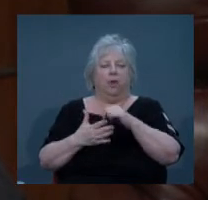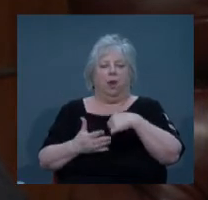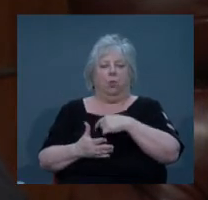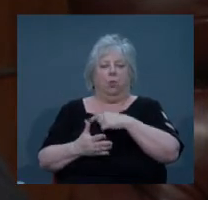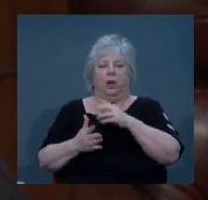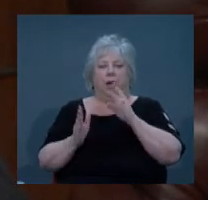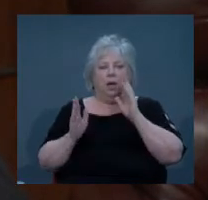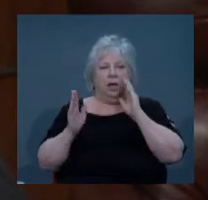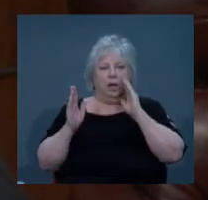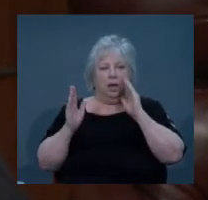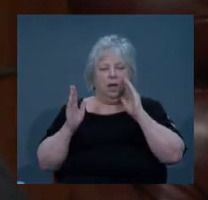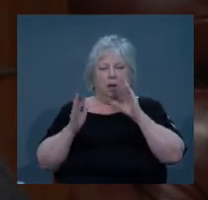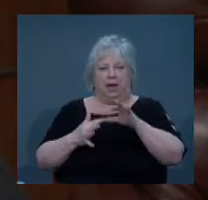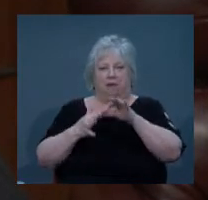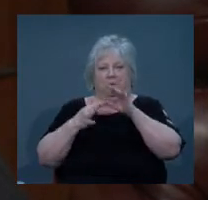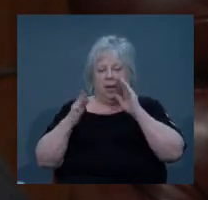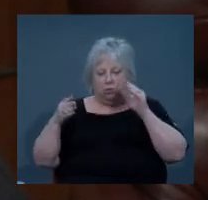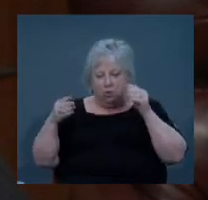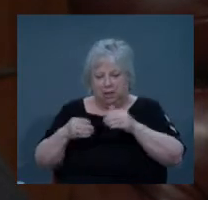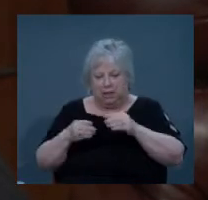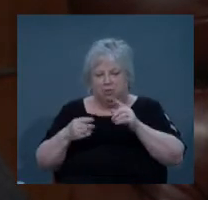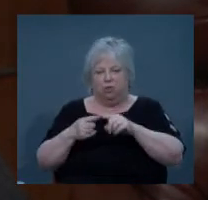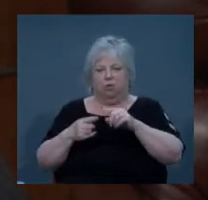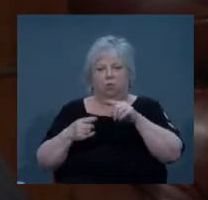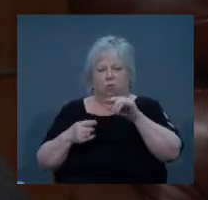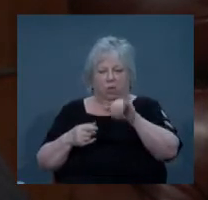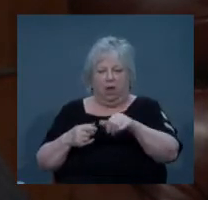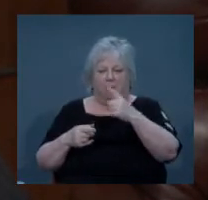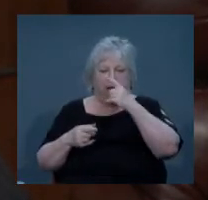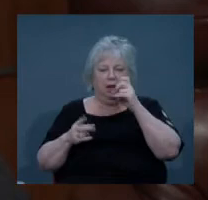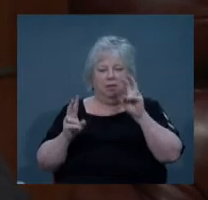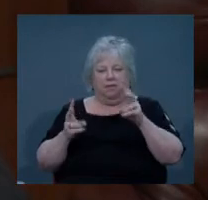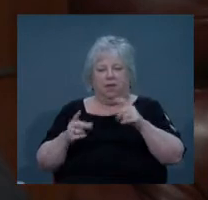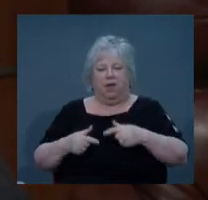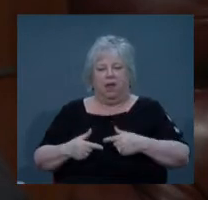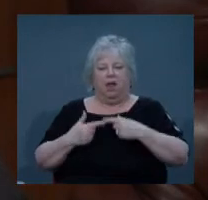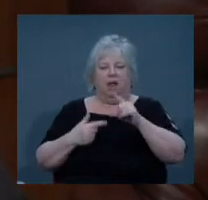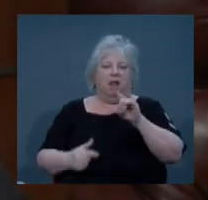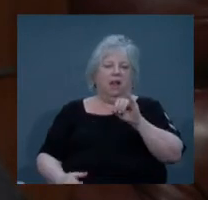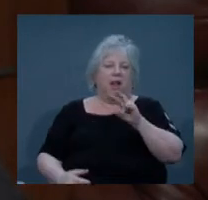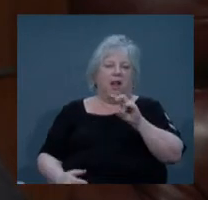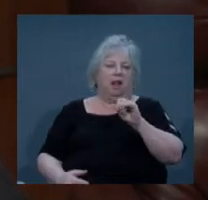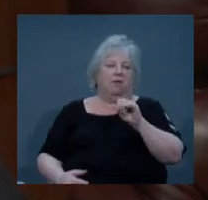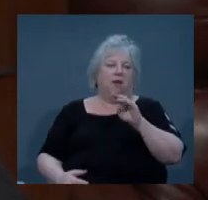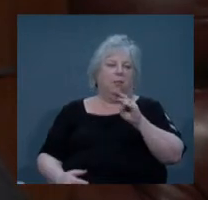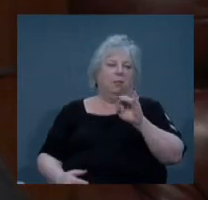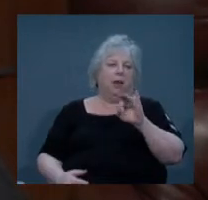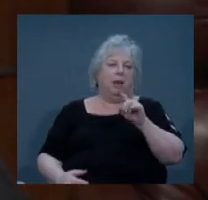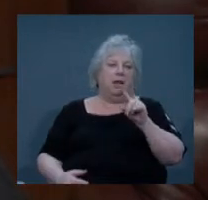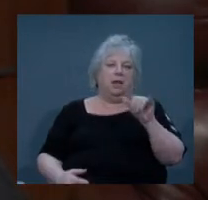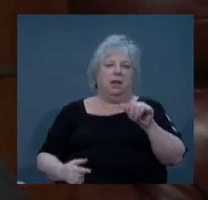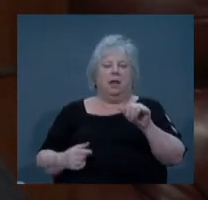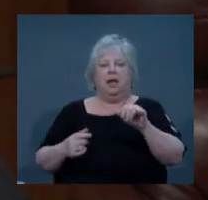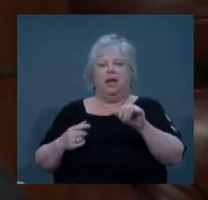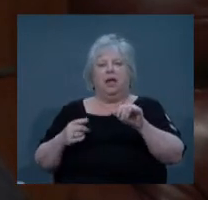pay some special attention to this because of the livability Yes, factor. ma'am. Kids come home to these